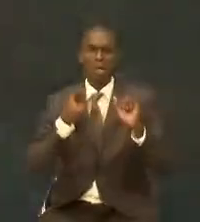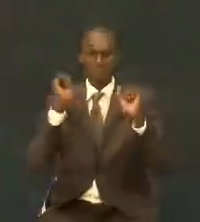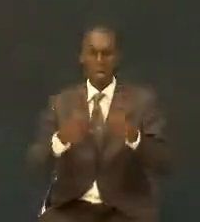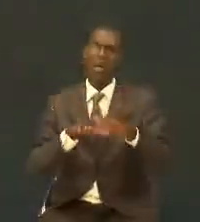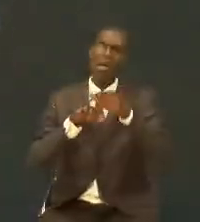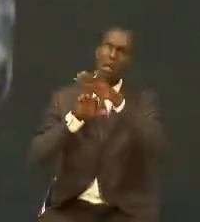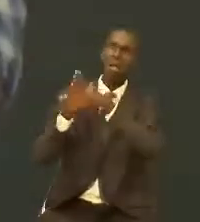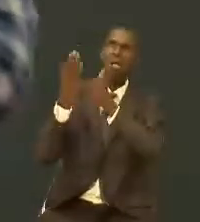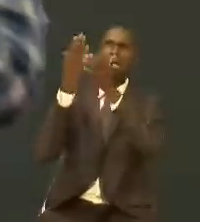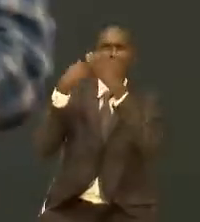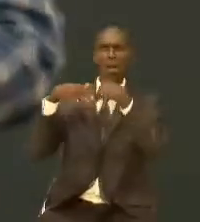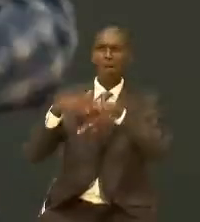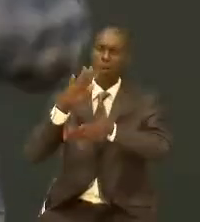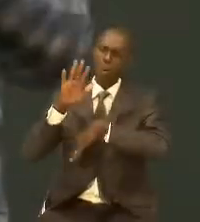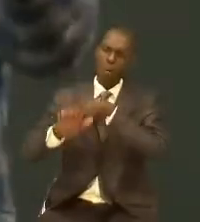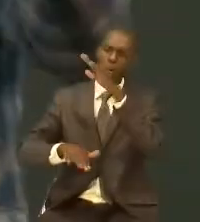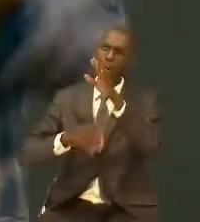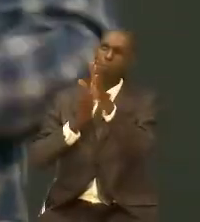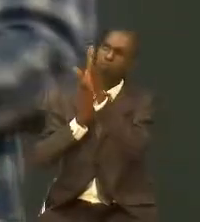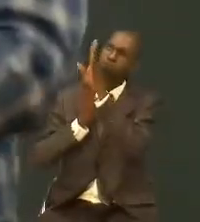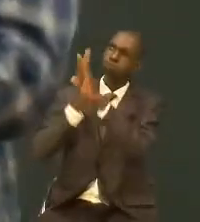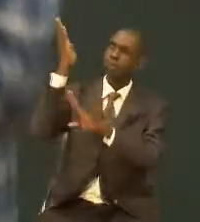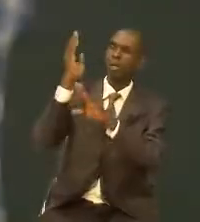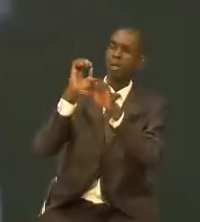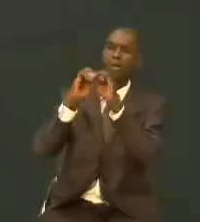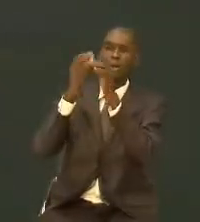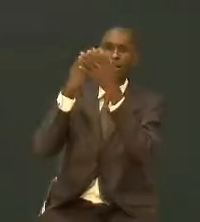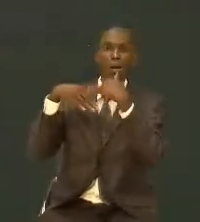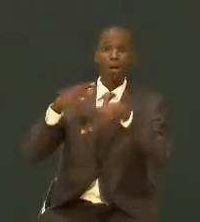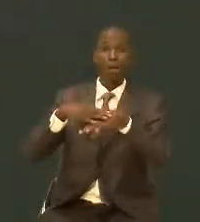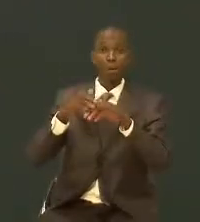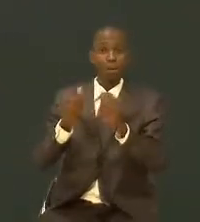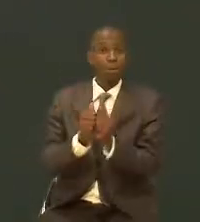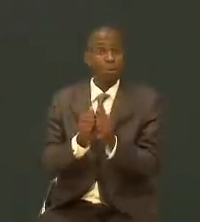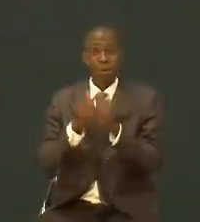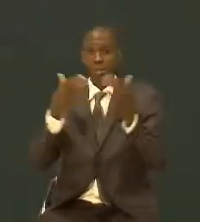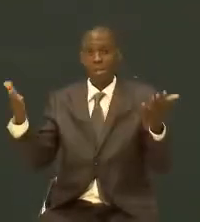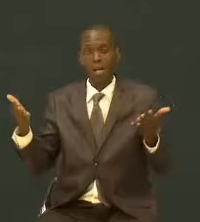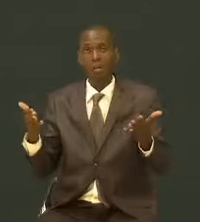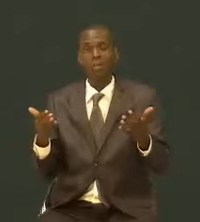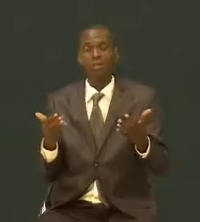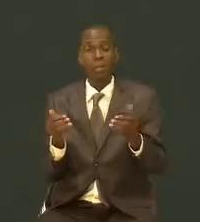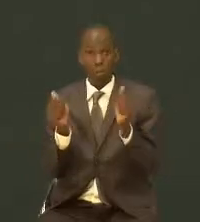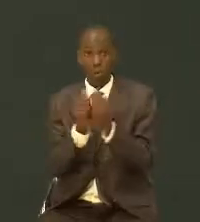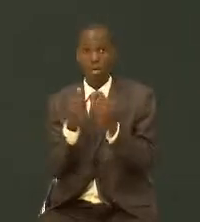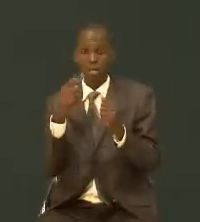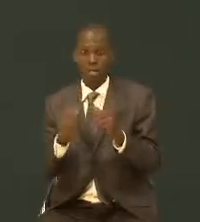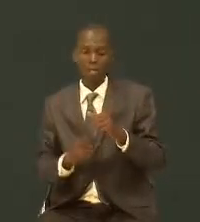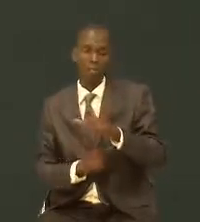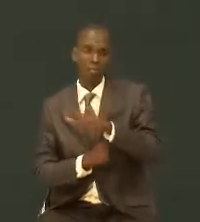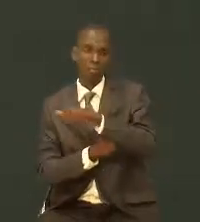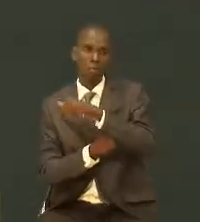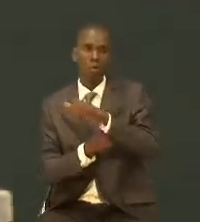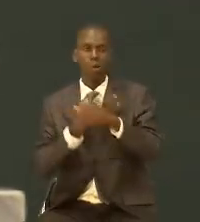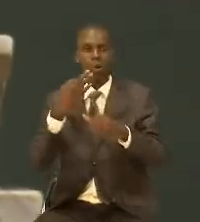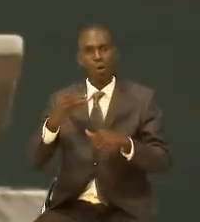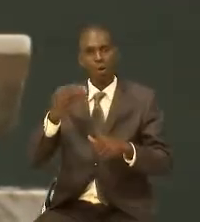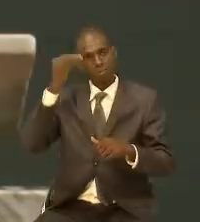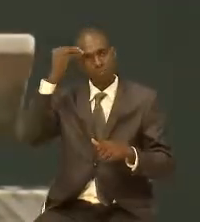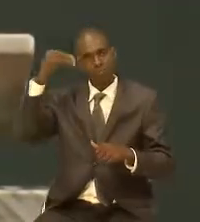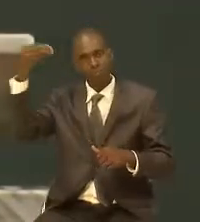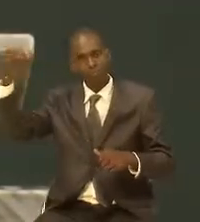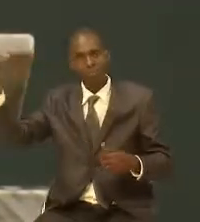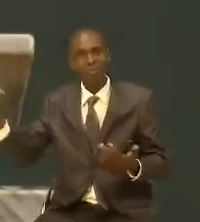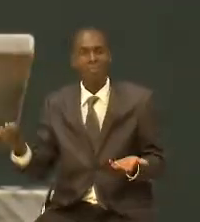straight into heaven without and even with the support of psychology of philosophy